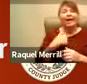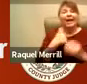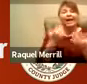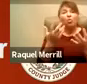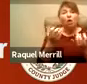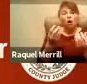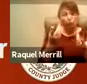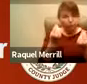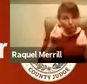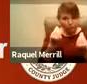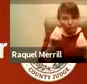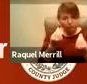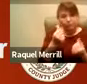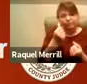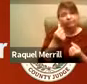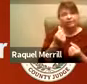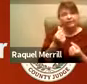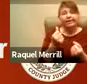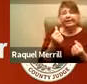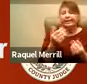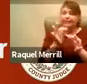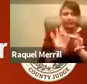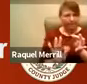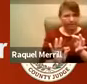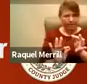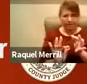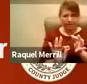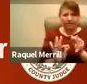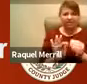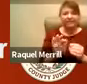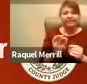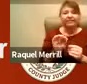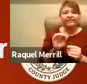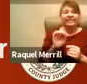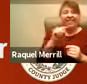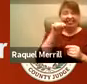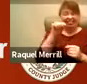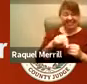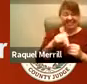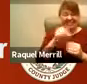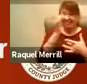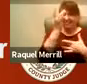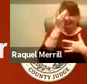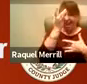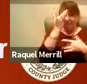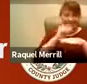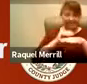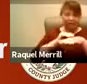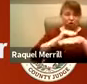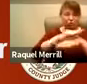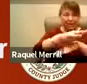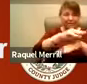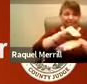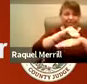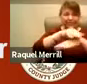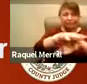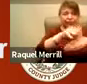and gentlemen, is very simple. This virus is transmitted from person to